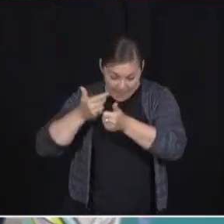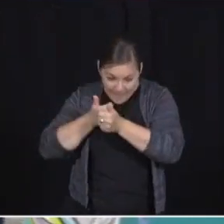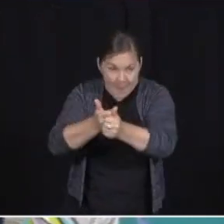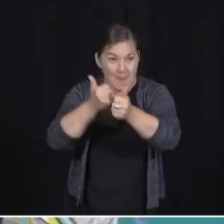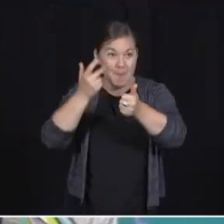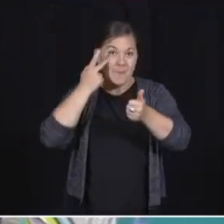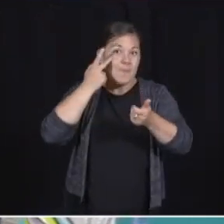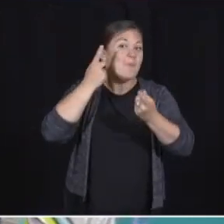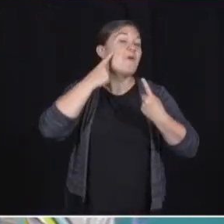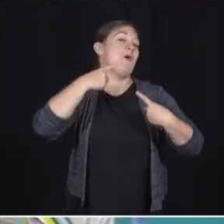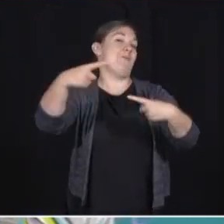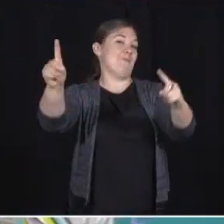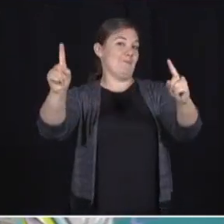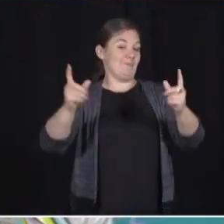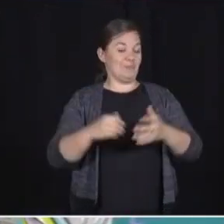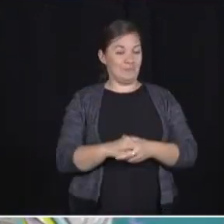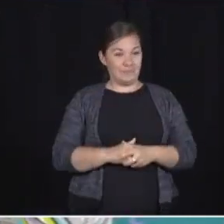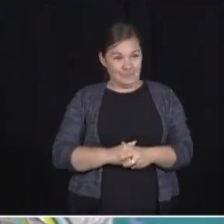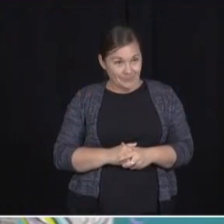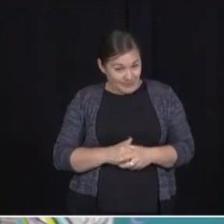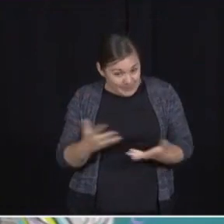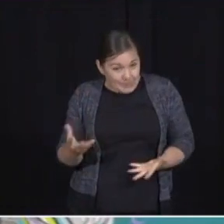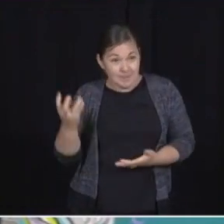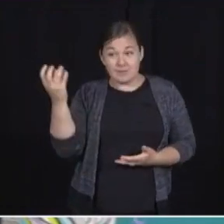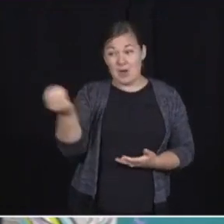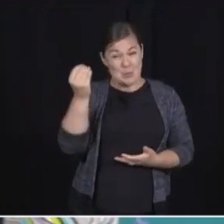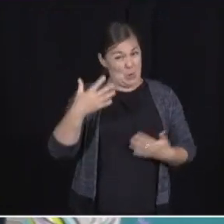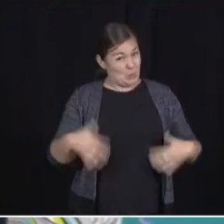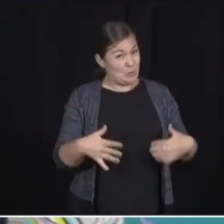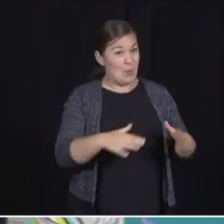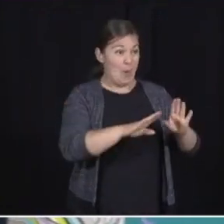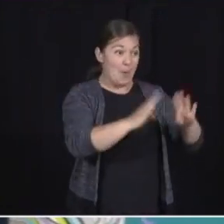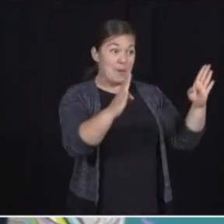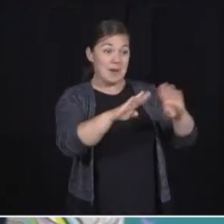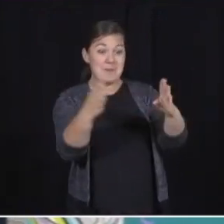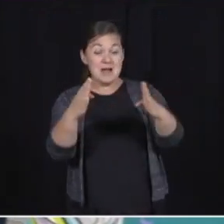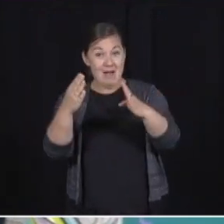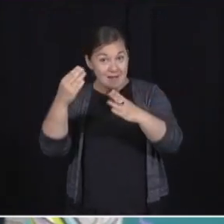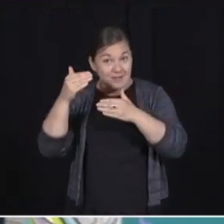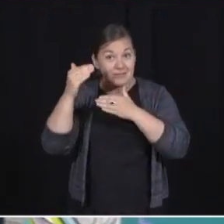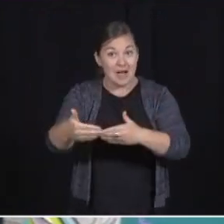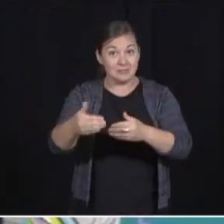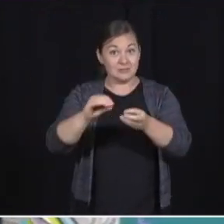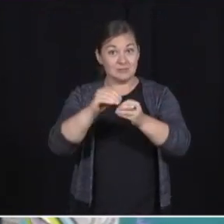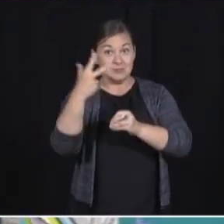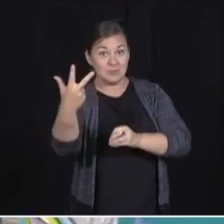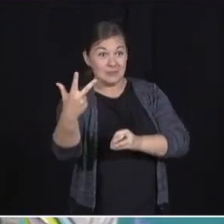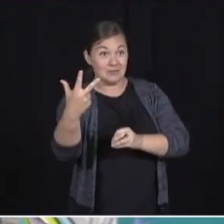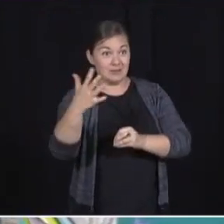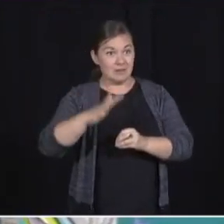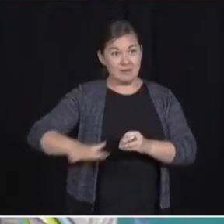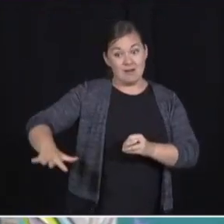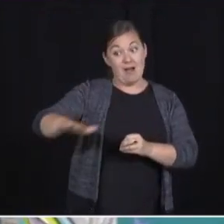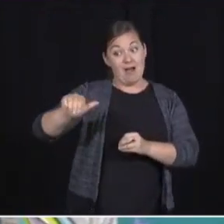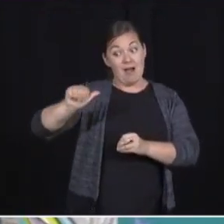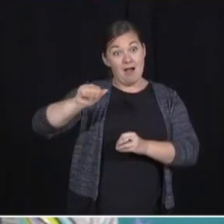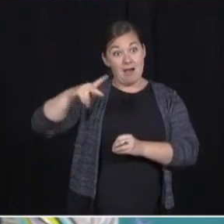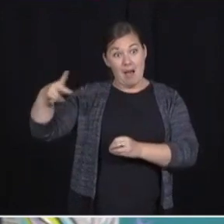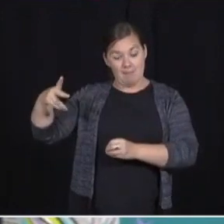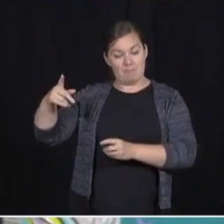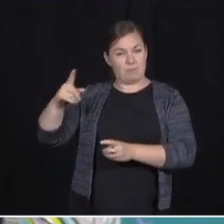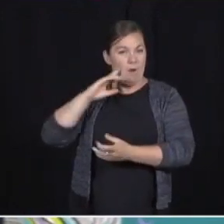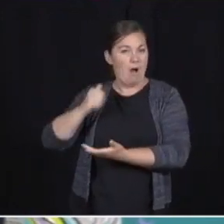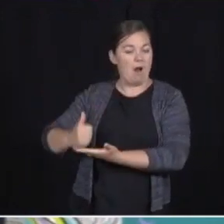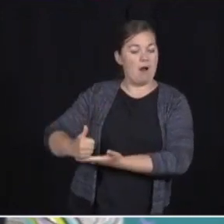more regions in Ontario enter Stage 3 today. And that's why we've also put in place some additional public health measures